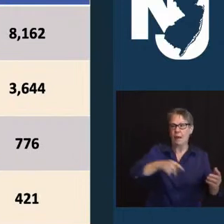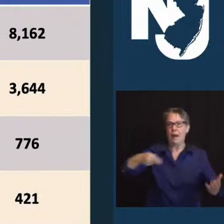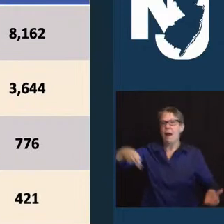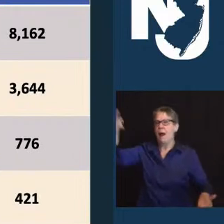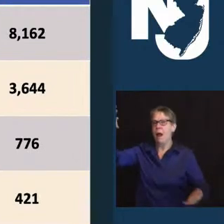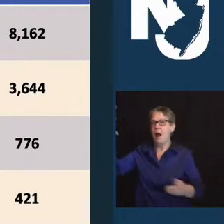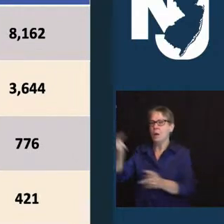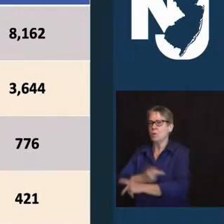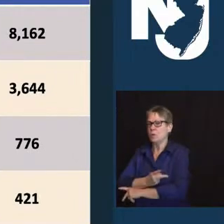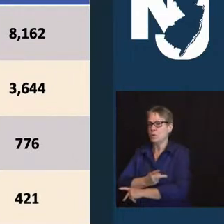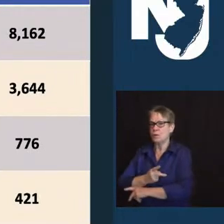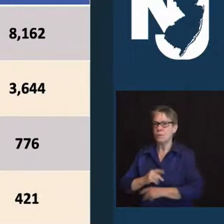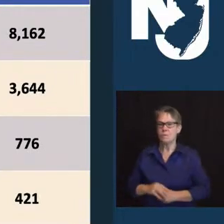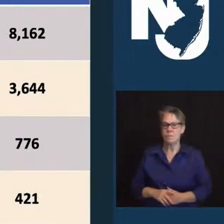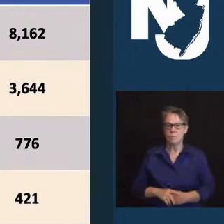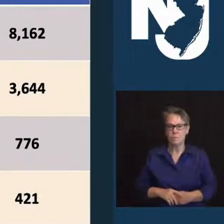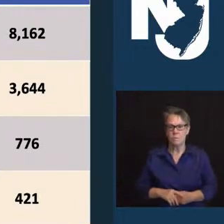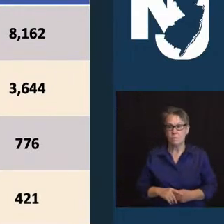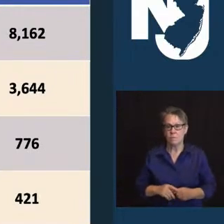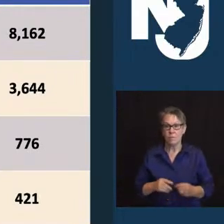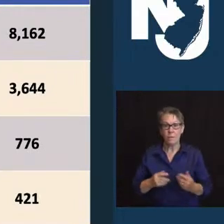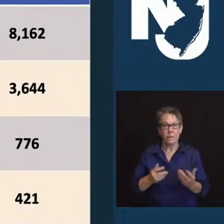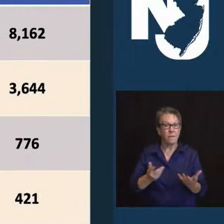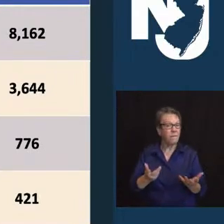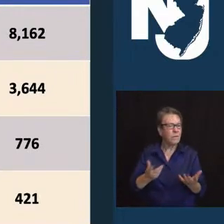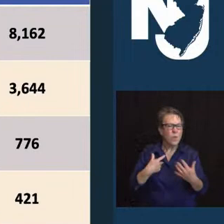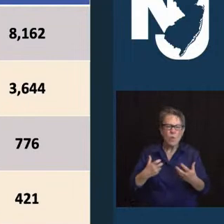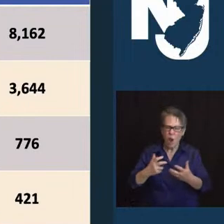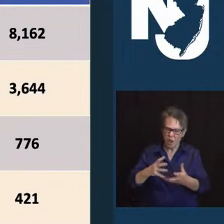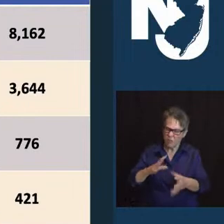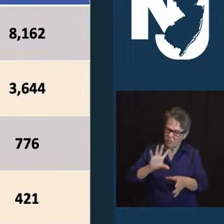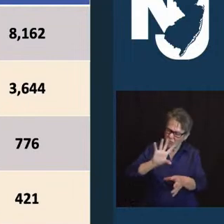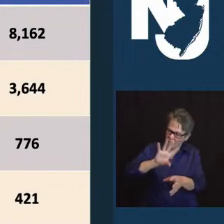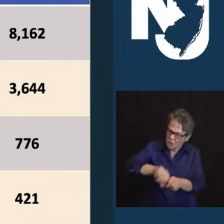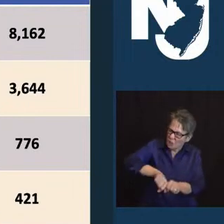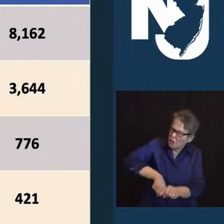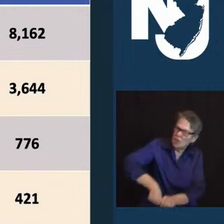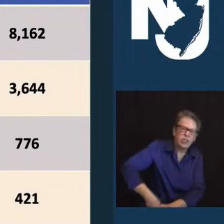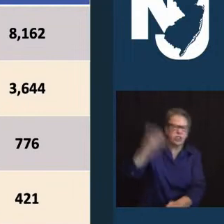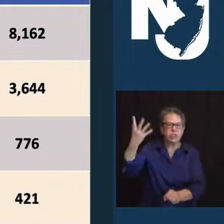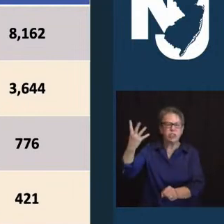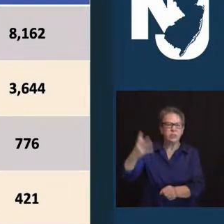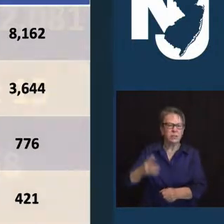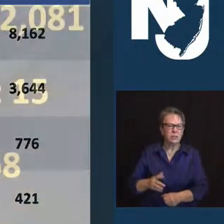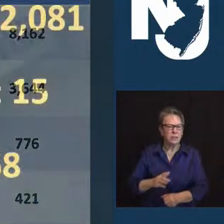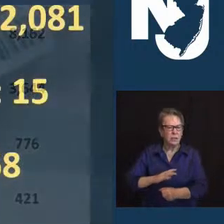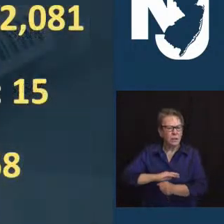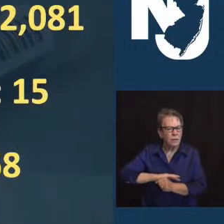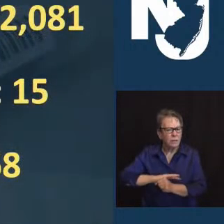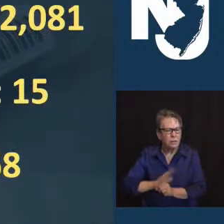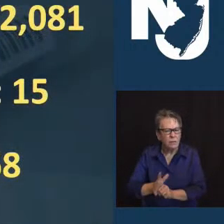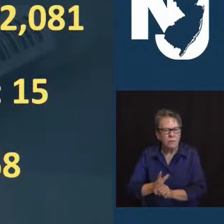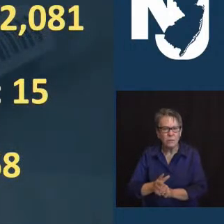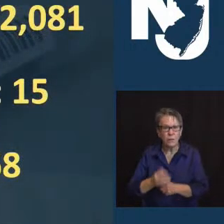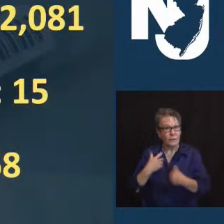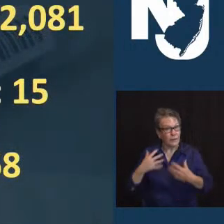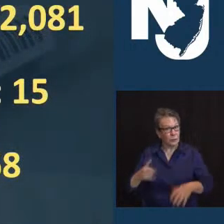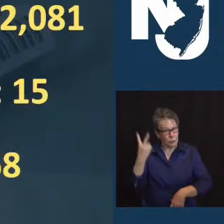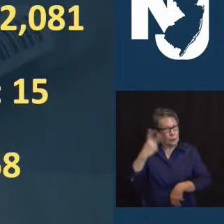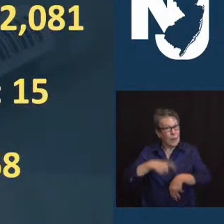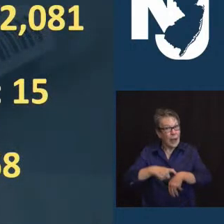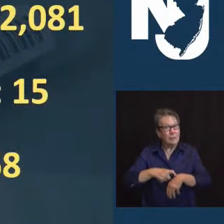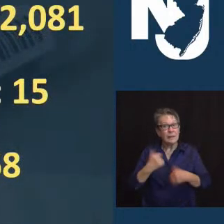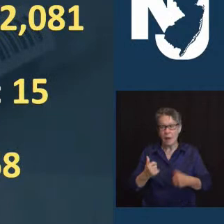twice before. So folks, let's do it a third and hopefully final time. And if we do these, we will also